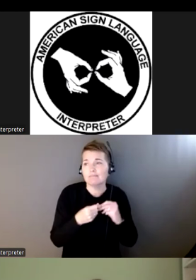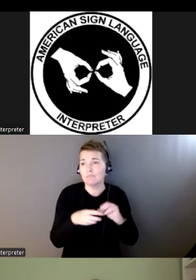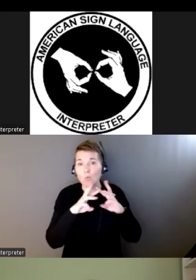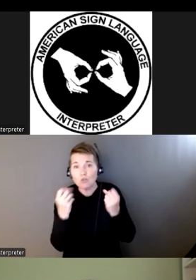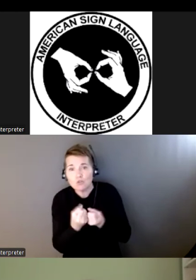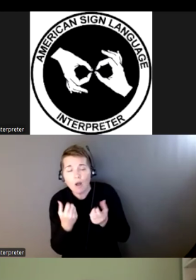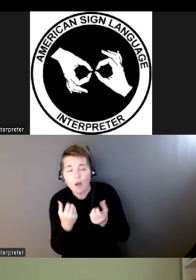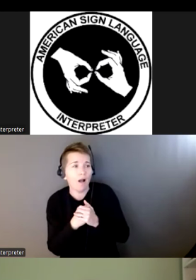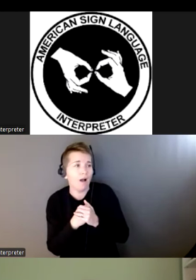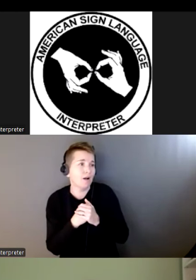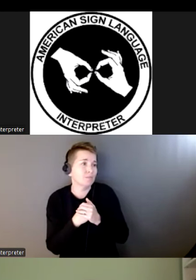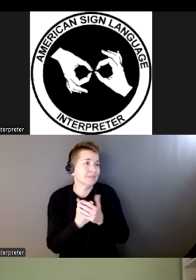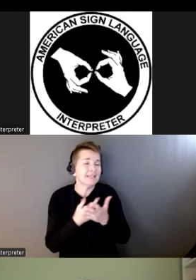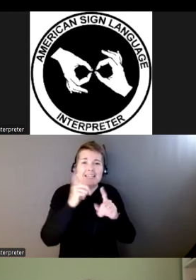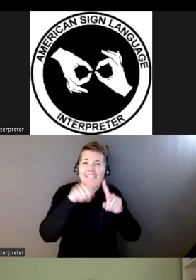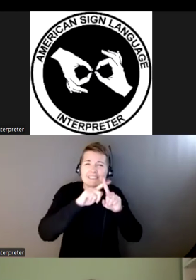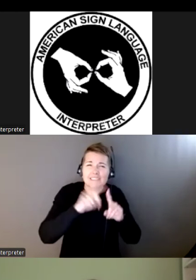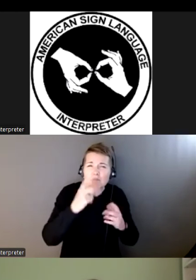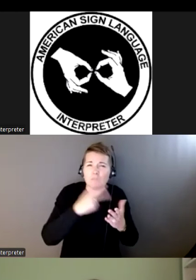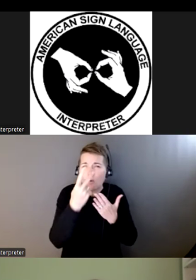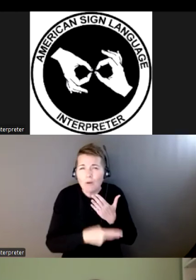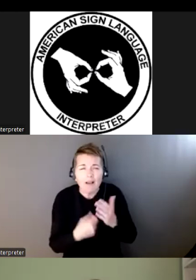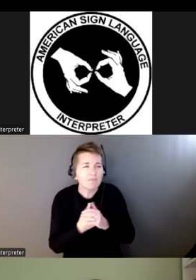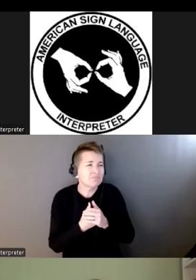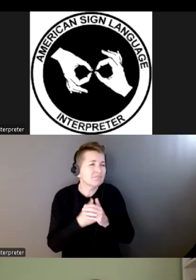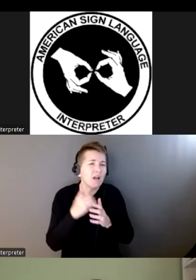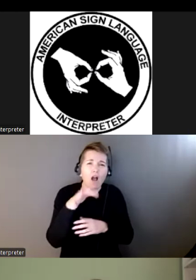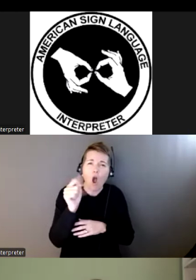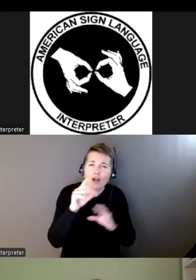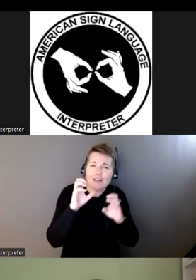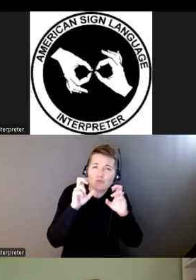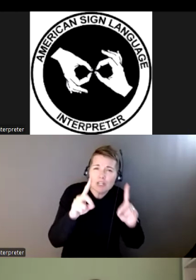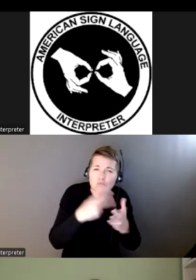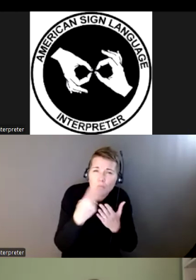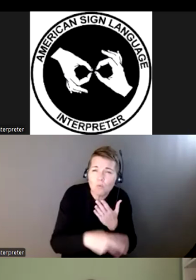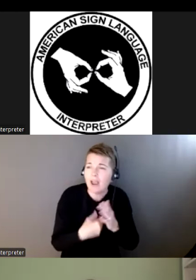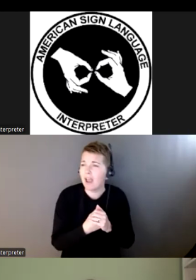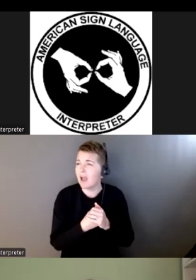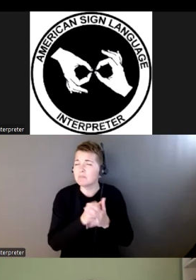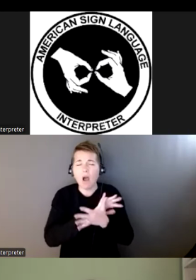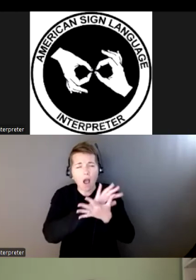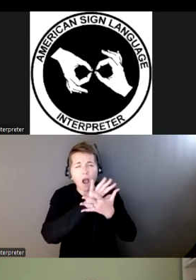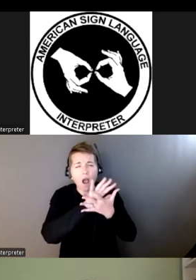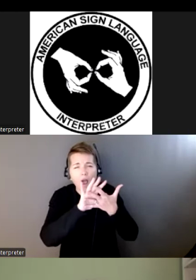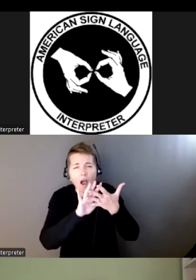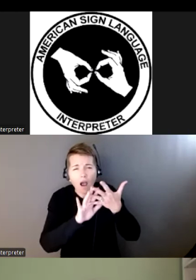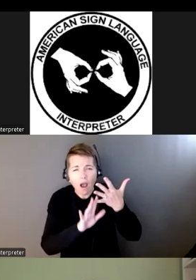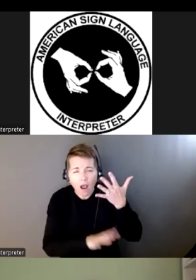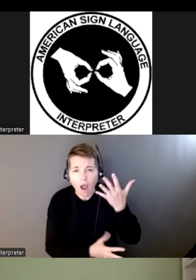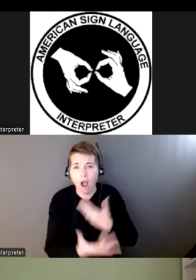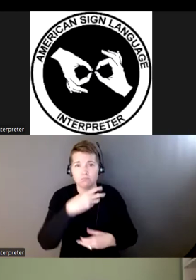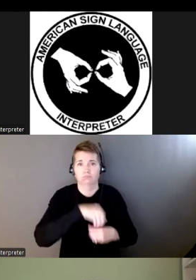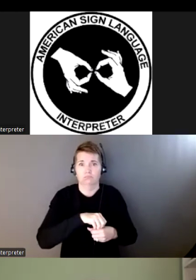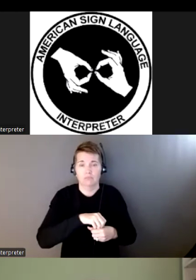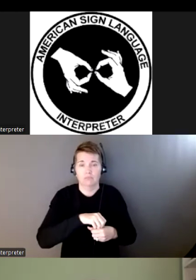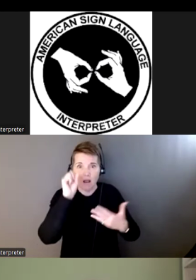artist talks, participatory programs, arts education and mentorship programs, and other arts programming. And as I'm reading